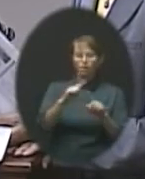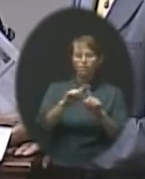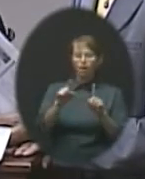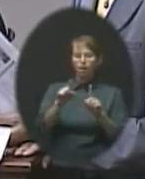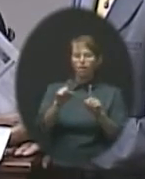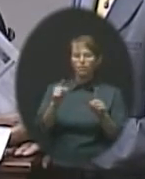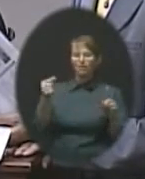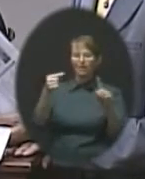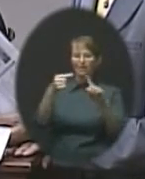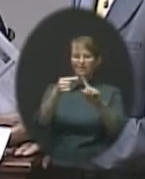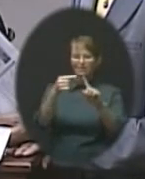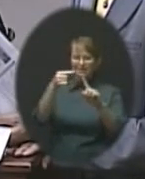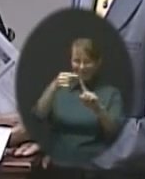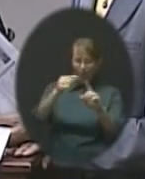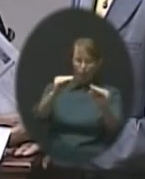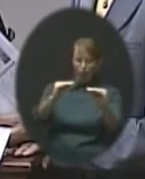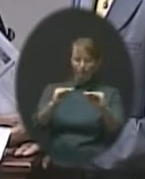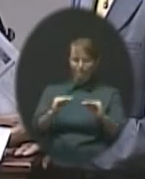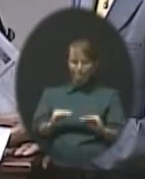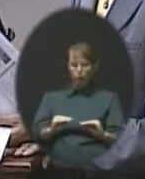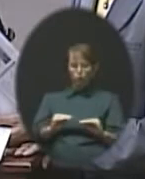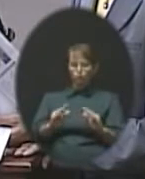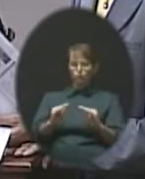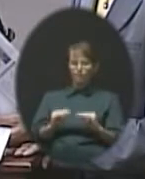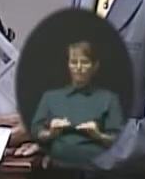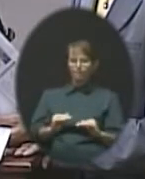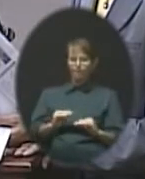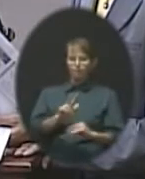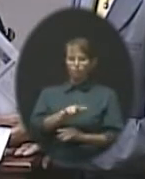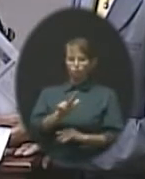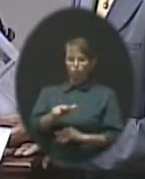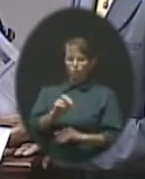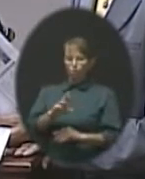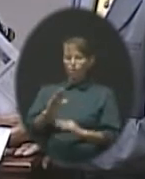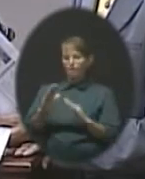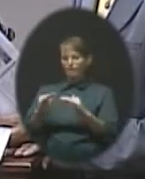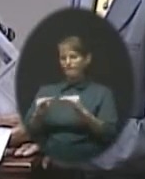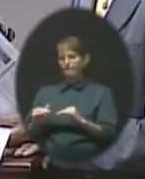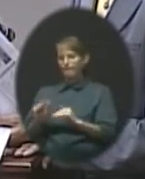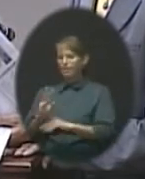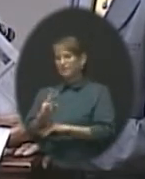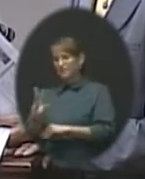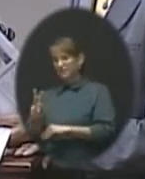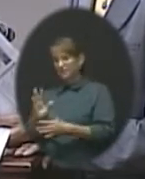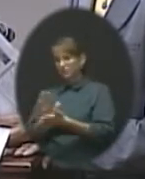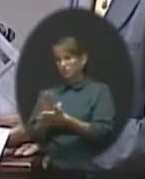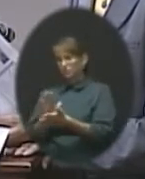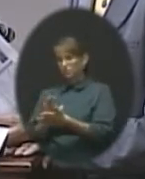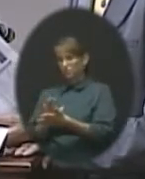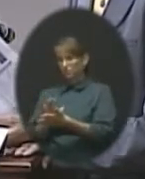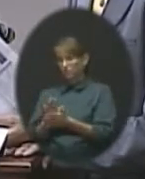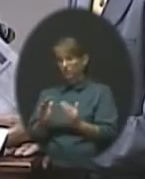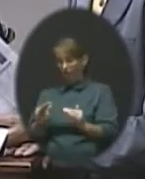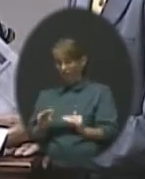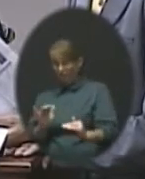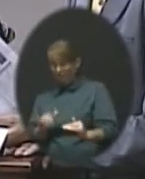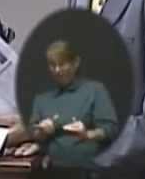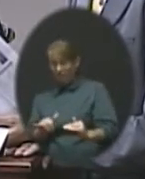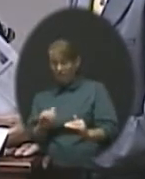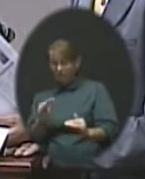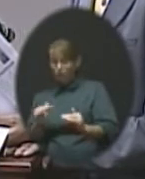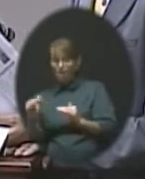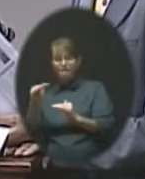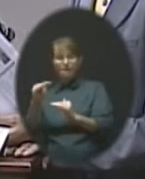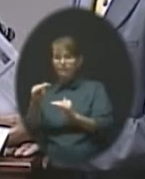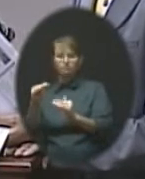bottom 33 or the bottom 66 schools, there are no consequences at this point. There are consequences